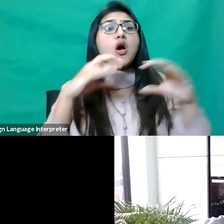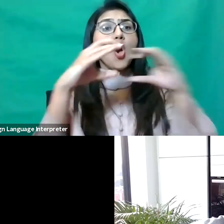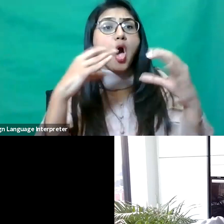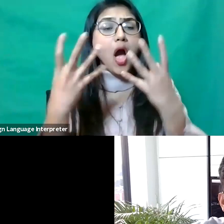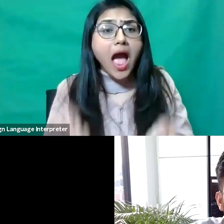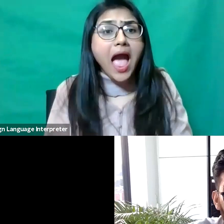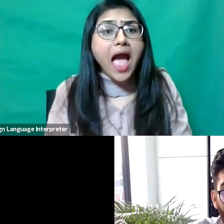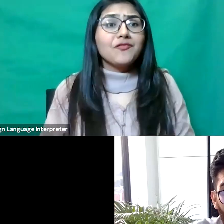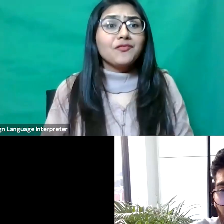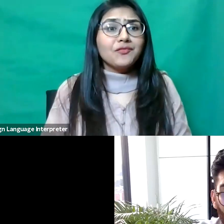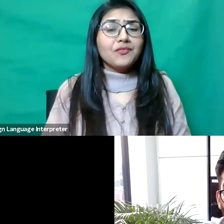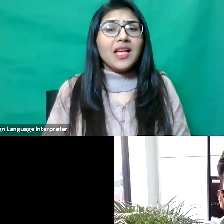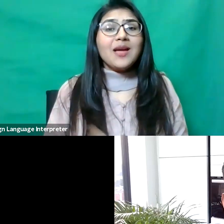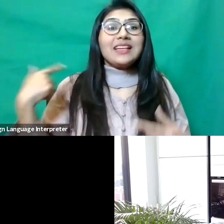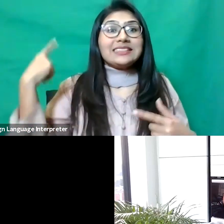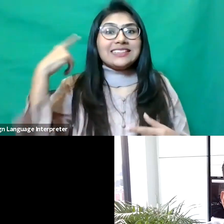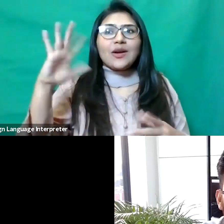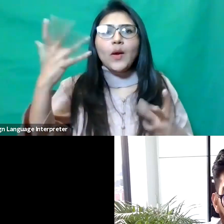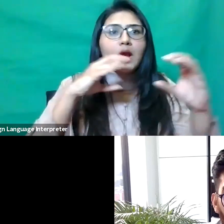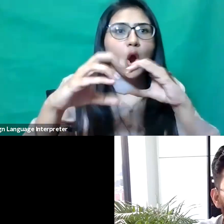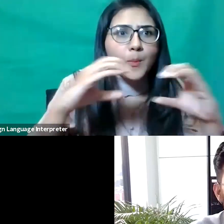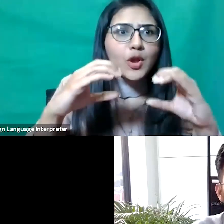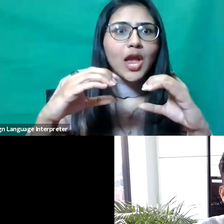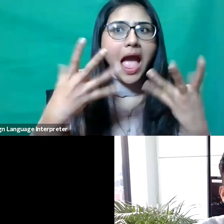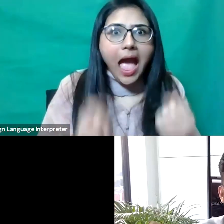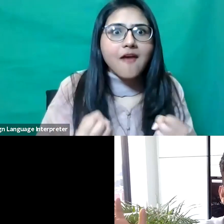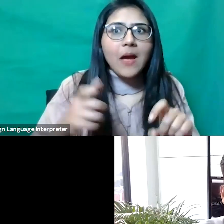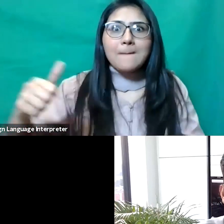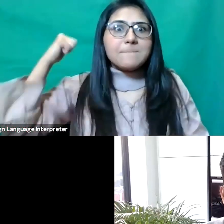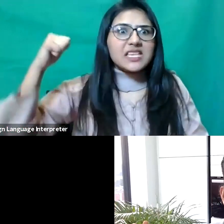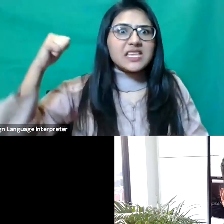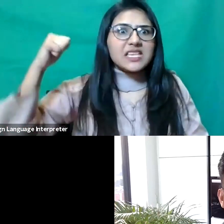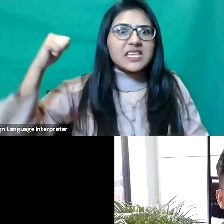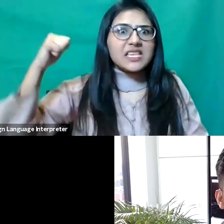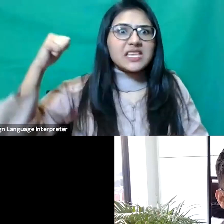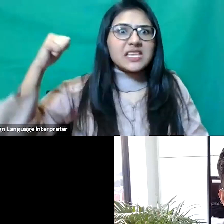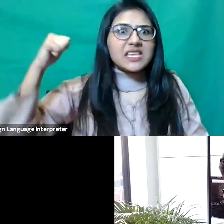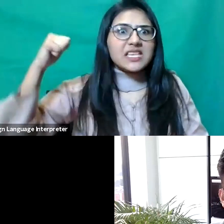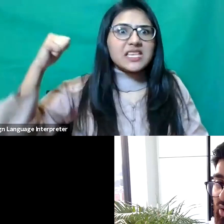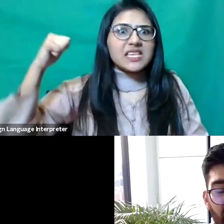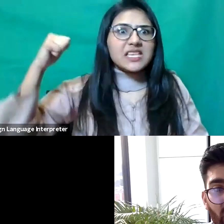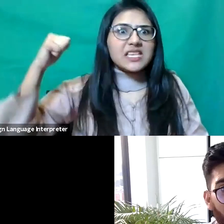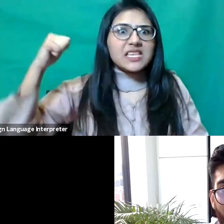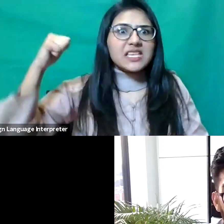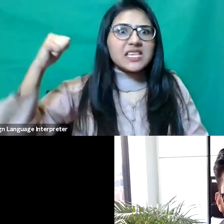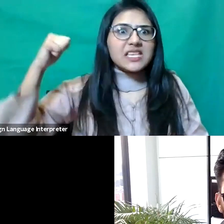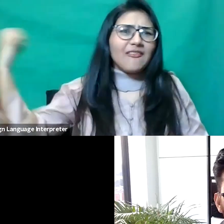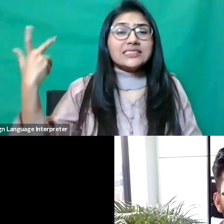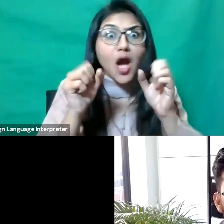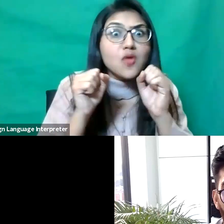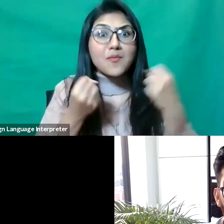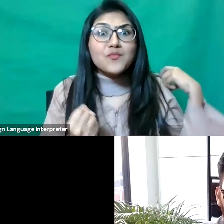background noises, and when you don't like cafes or restaurants, you have this like a group conversation that people are just talking at the